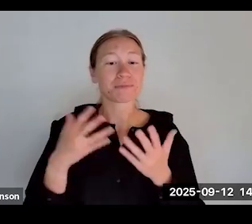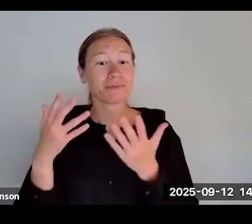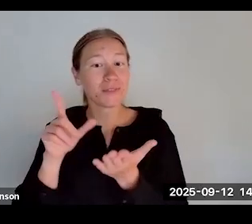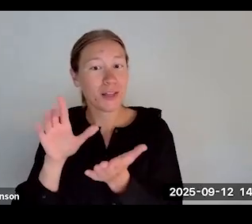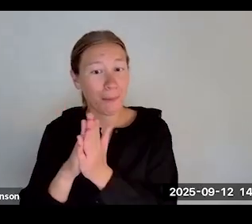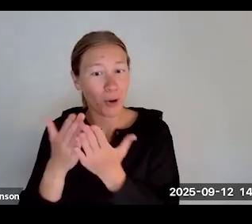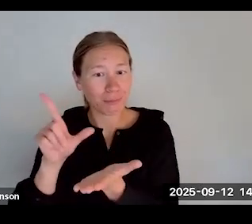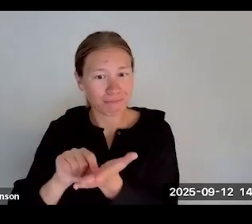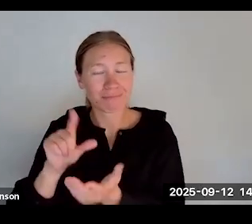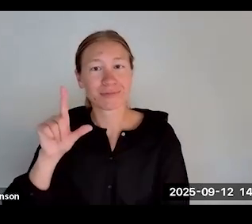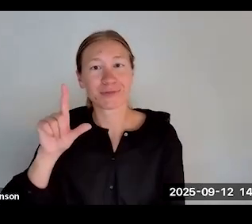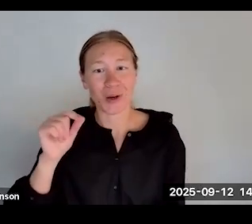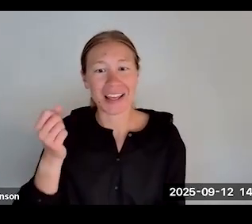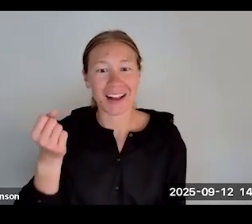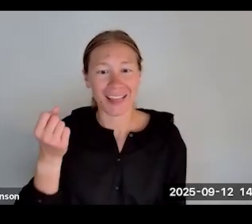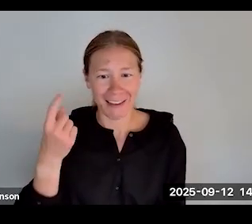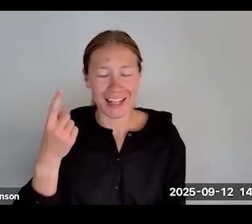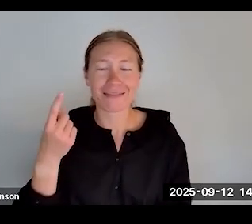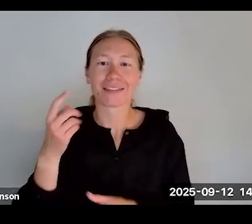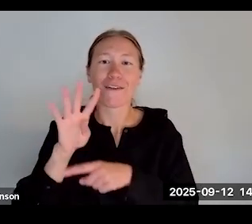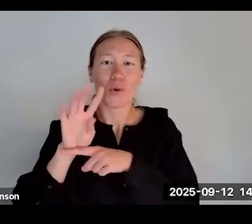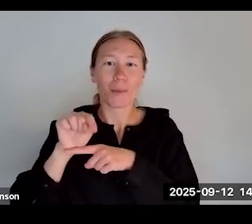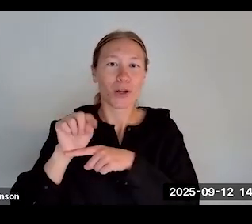a 4.2 star rating on Goodreads.